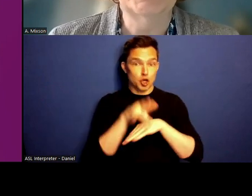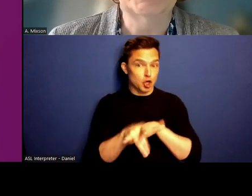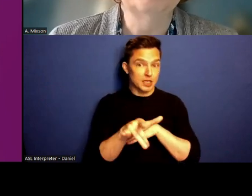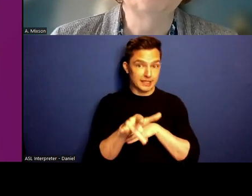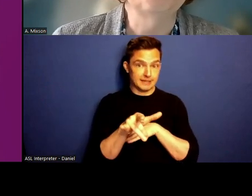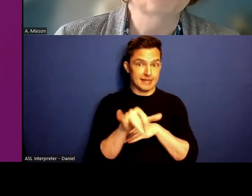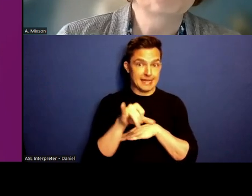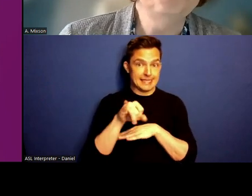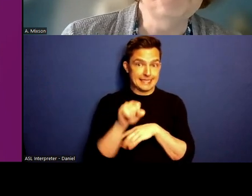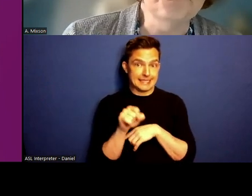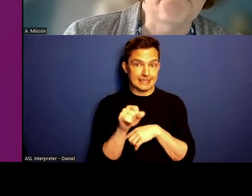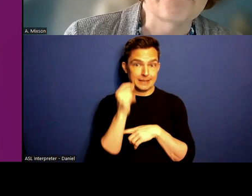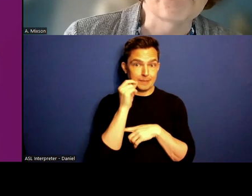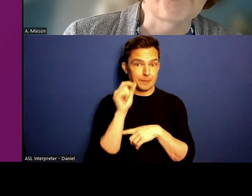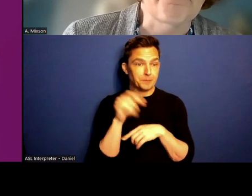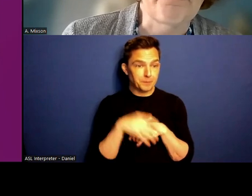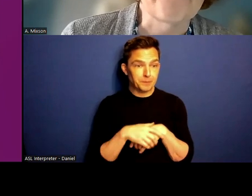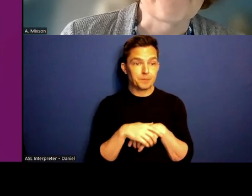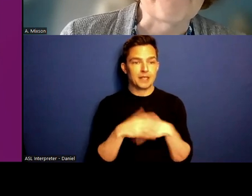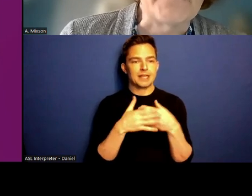Next slide.